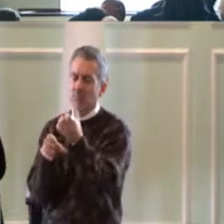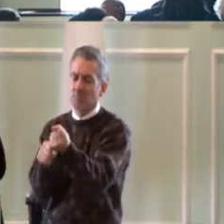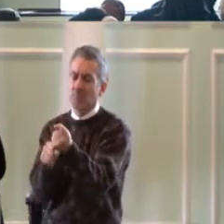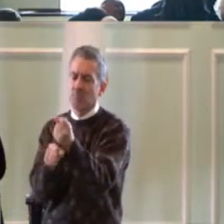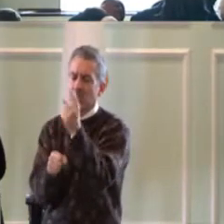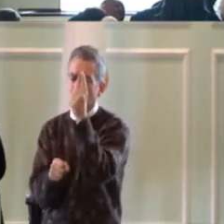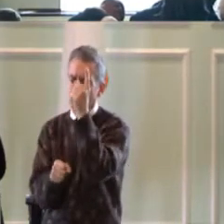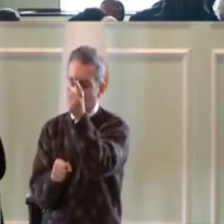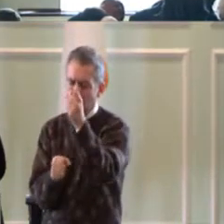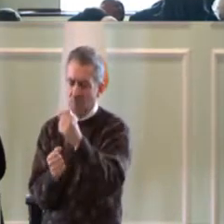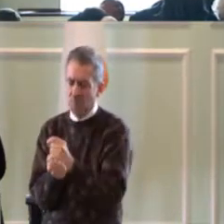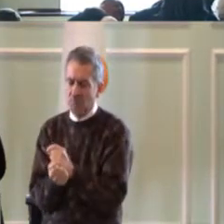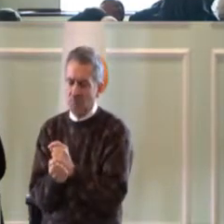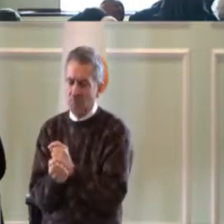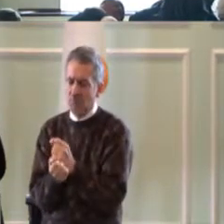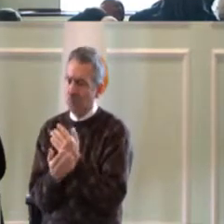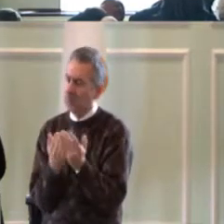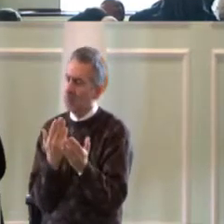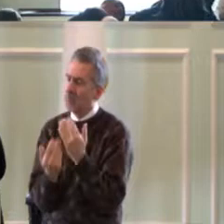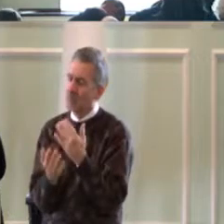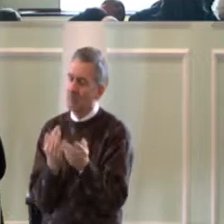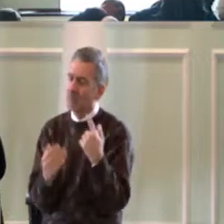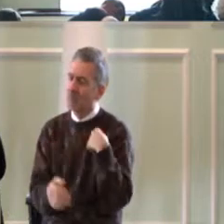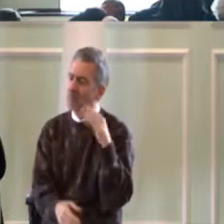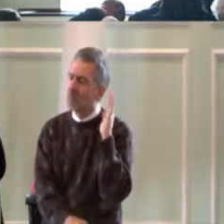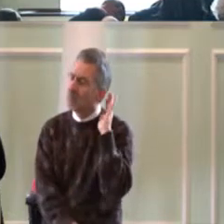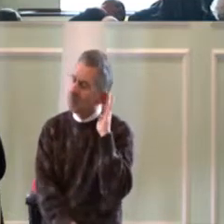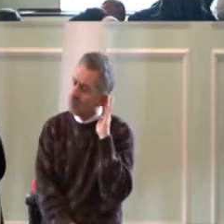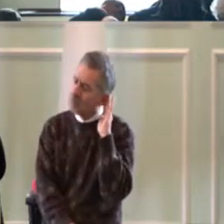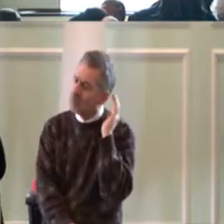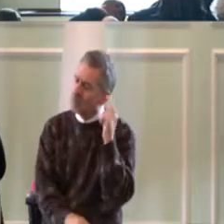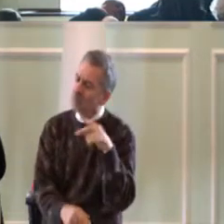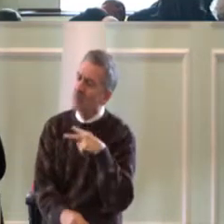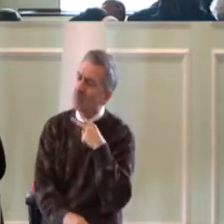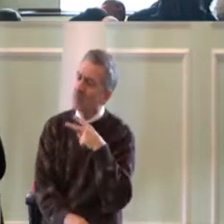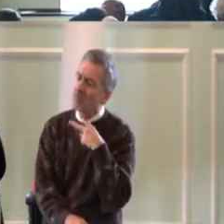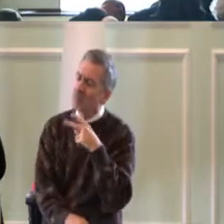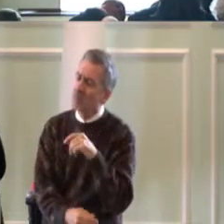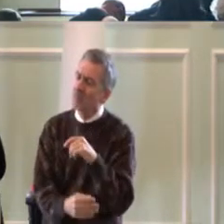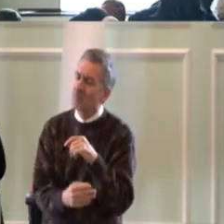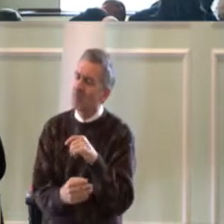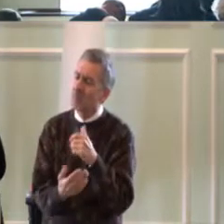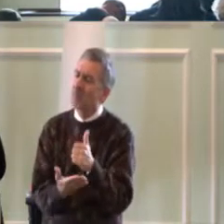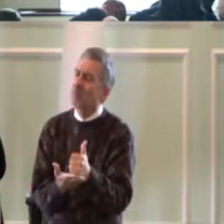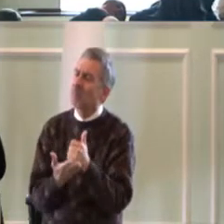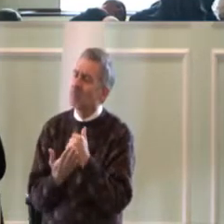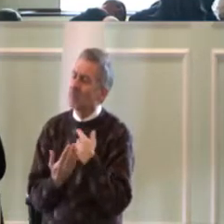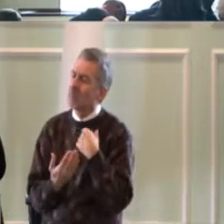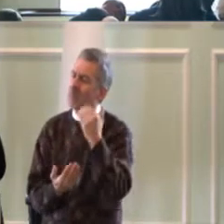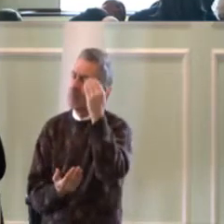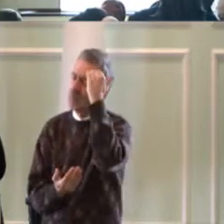even when we don't hear your voice. Help us to know that you're always here.